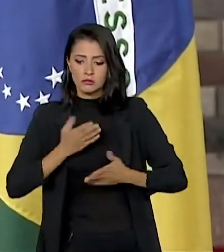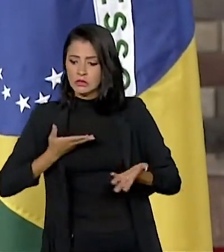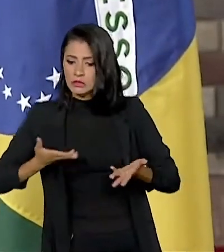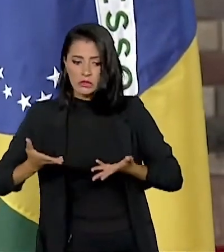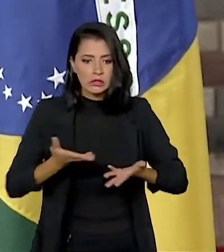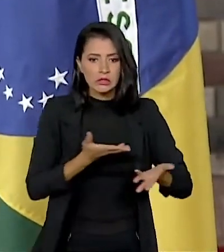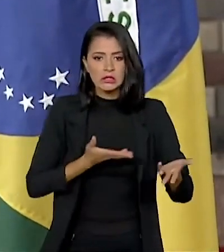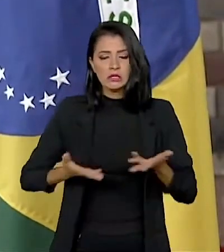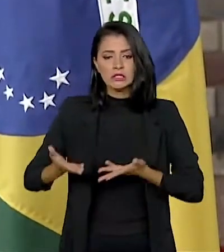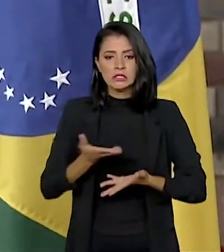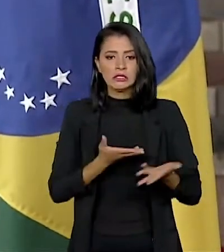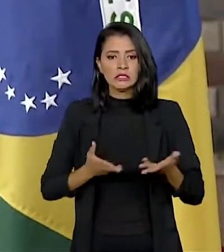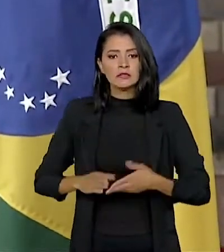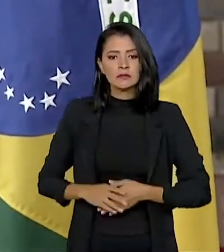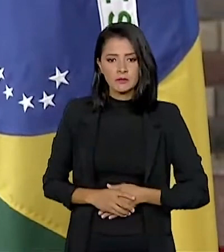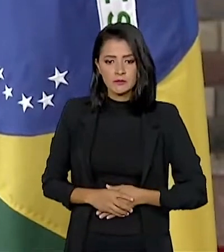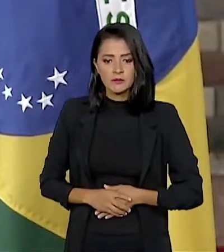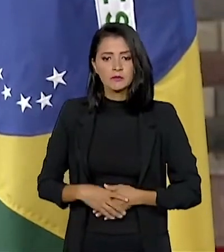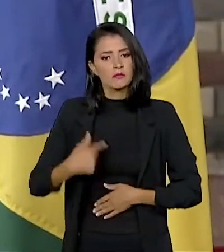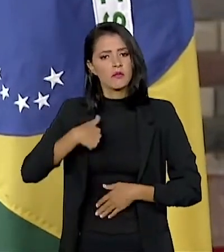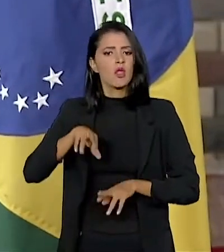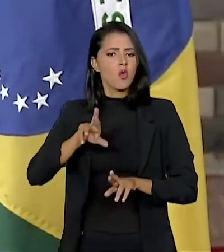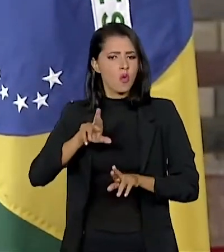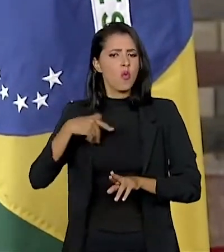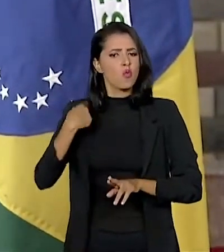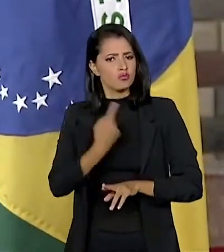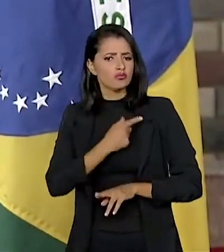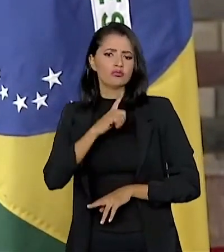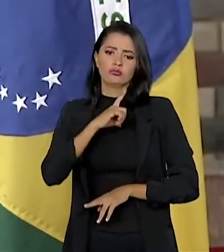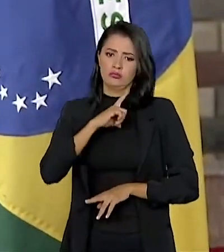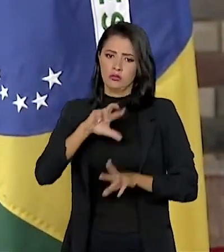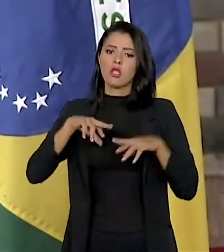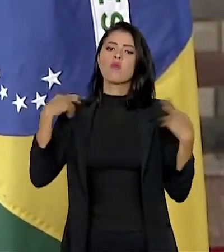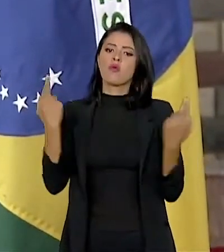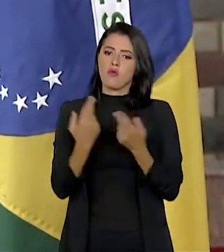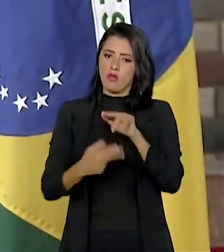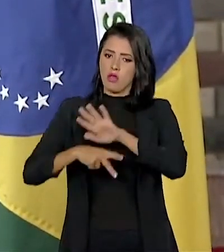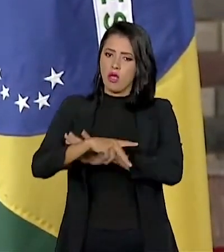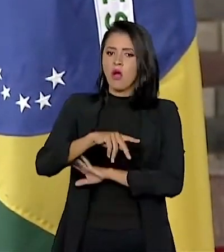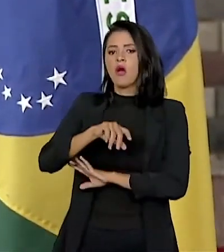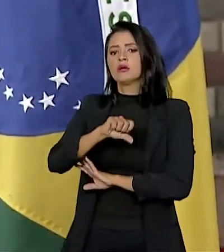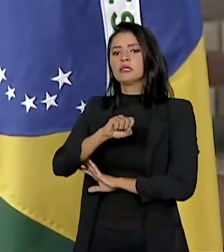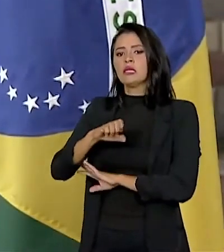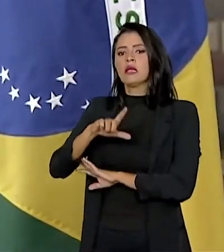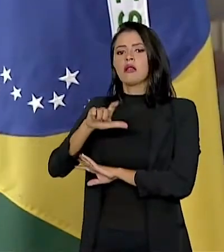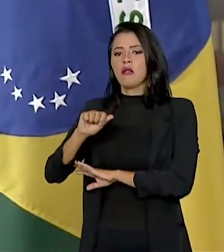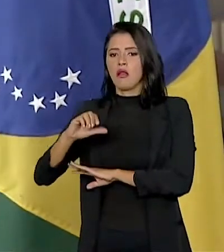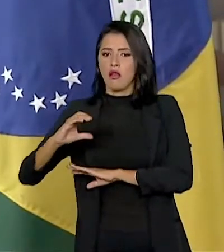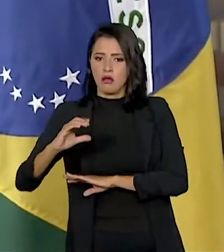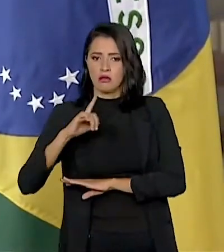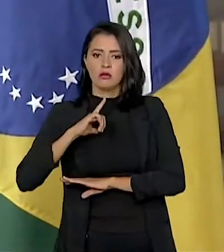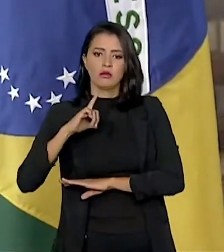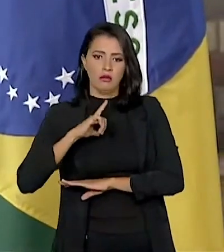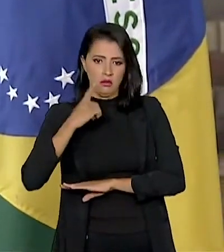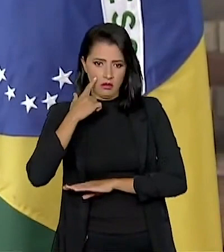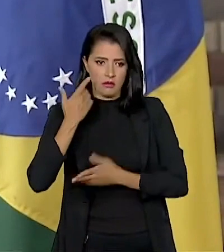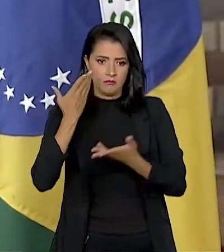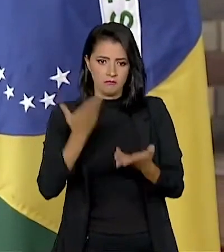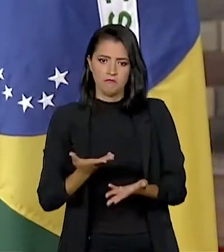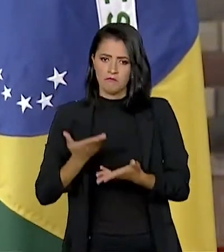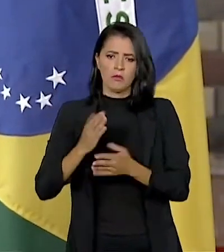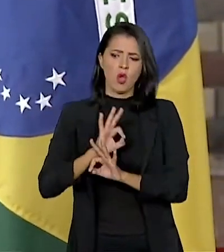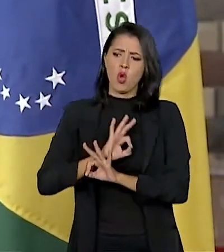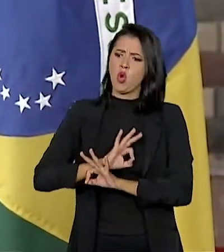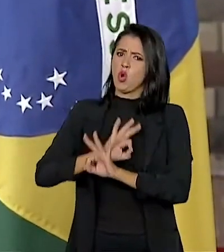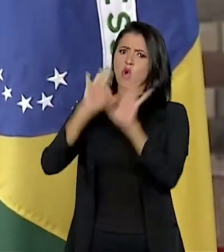between Venezuela and Guyana. E espero que a gente tenha uma reunião da CELAC. And I do hope that we have a CELAC meeting